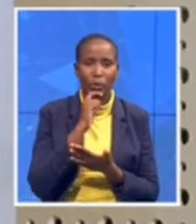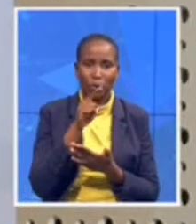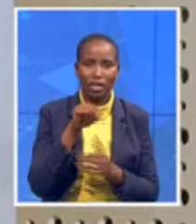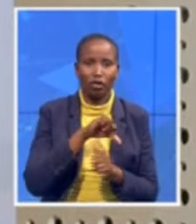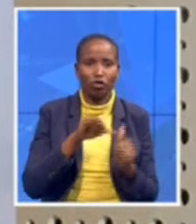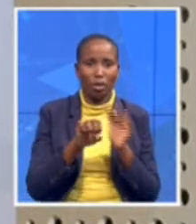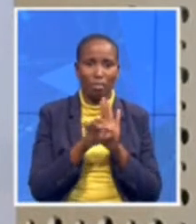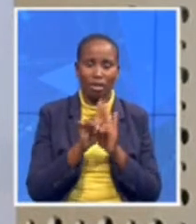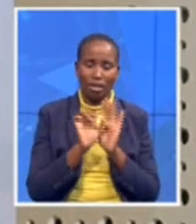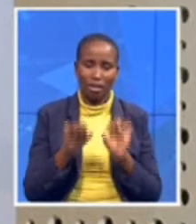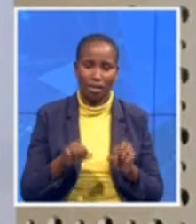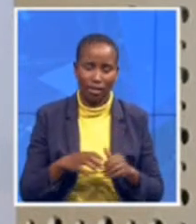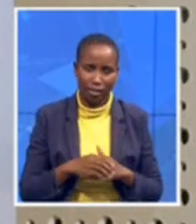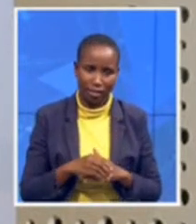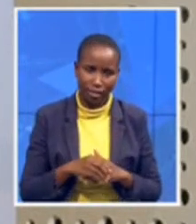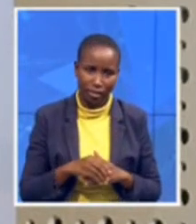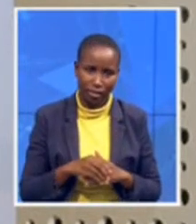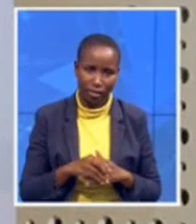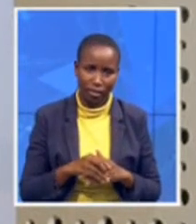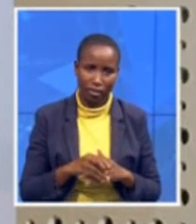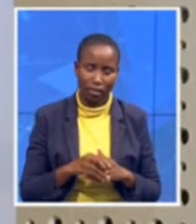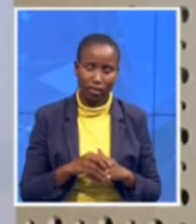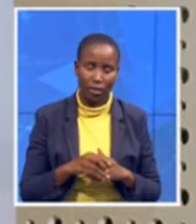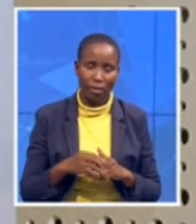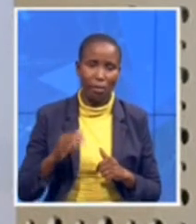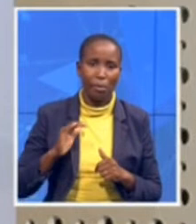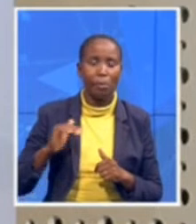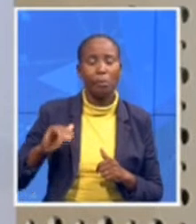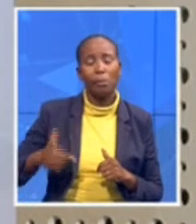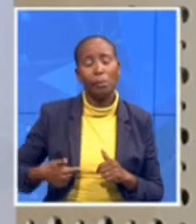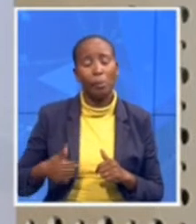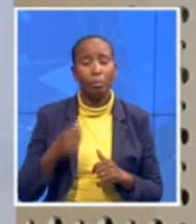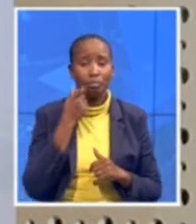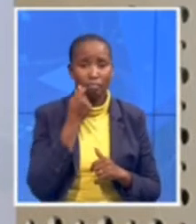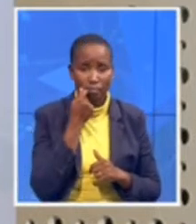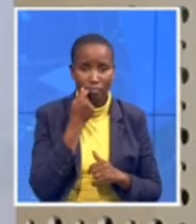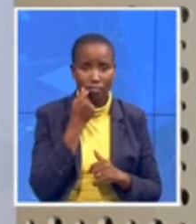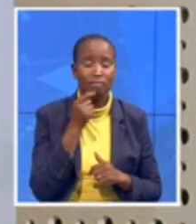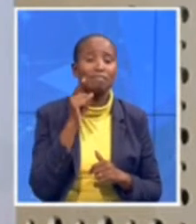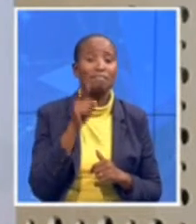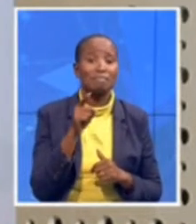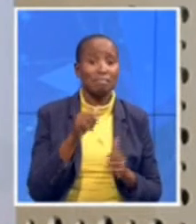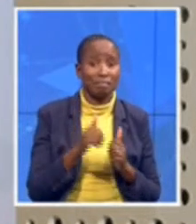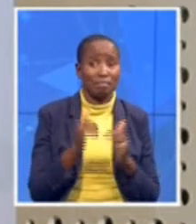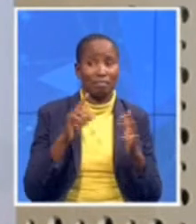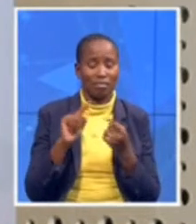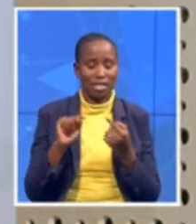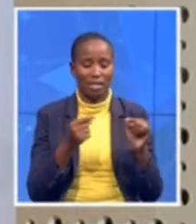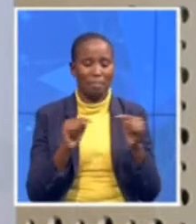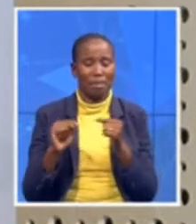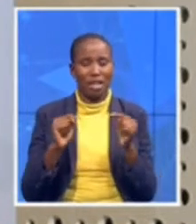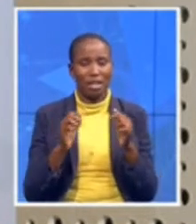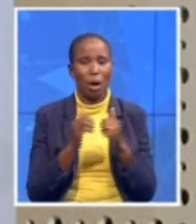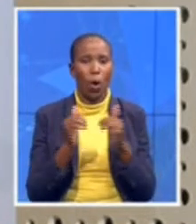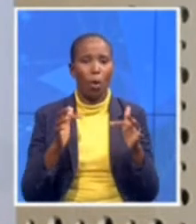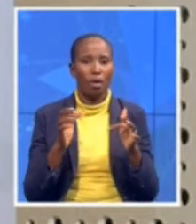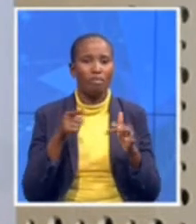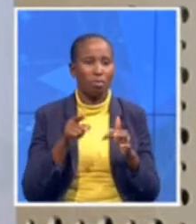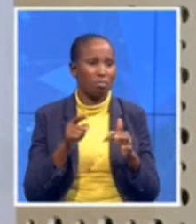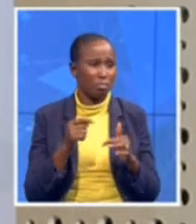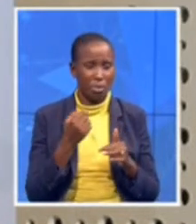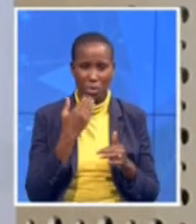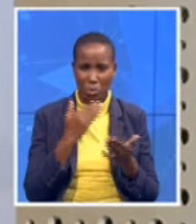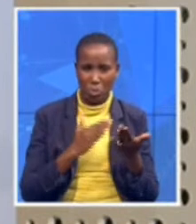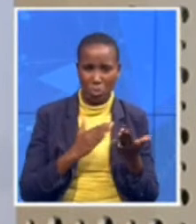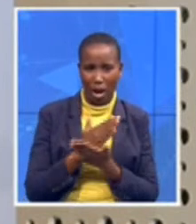and gentlemen, opens up an age-old debate about the right of to freedom of speech versus the need to protect